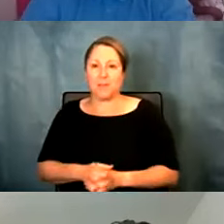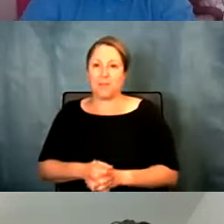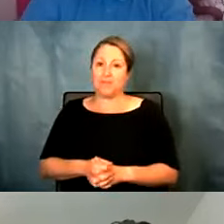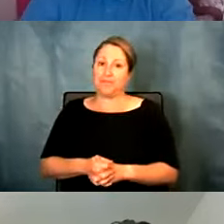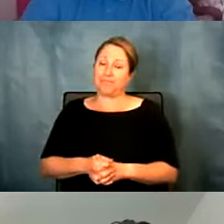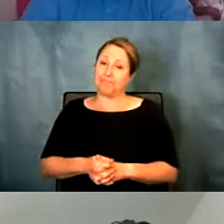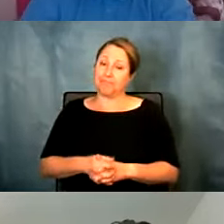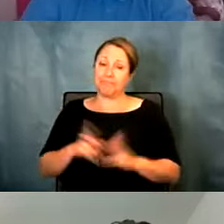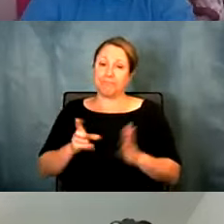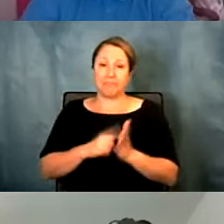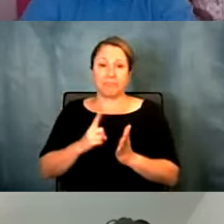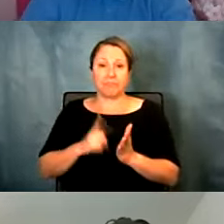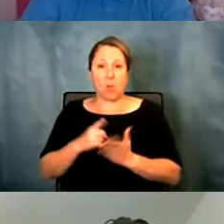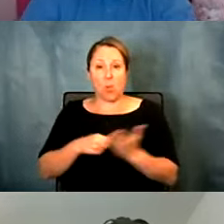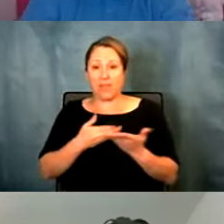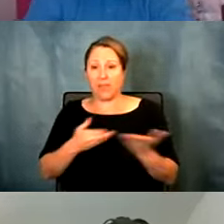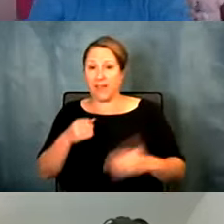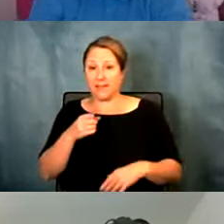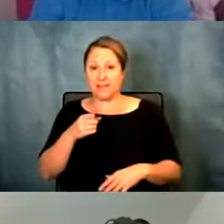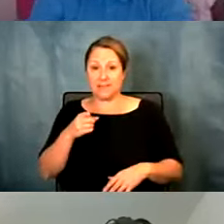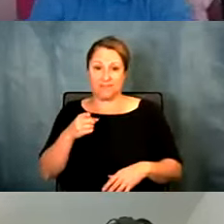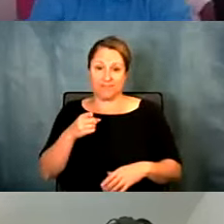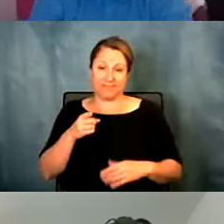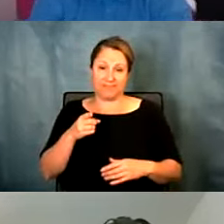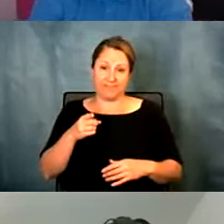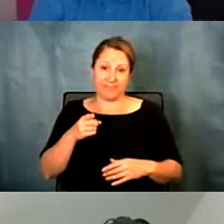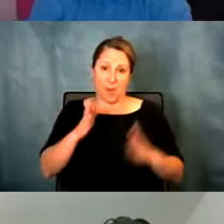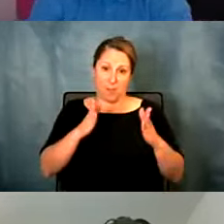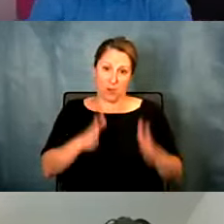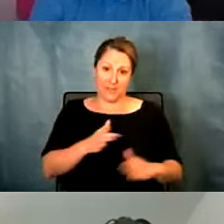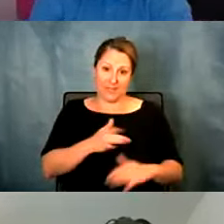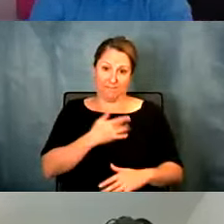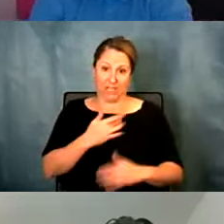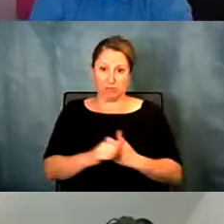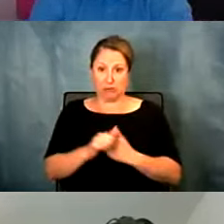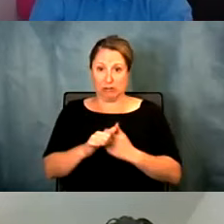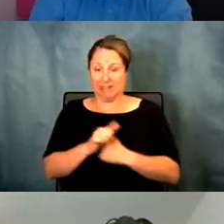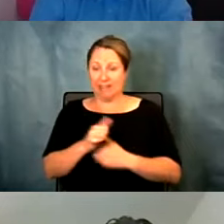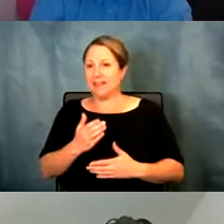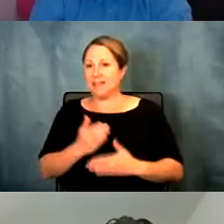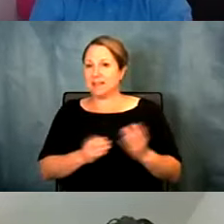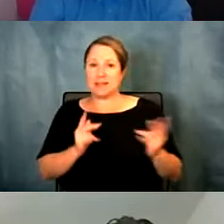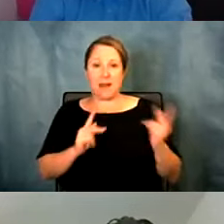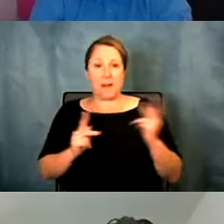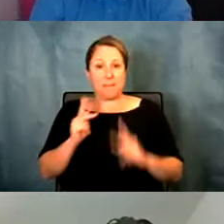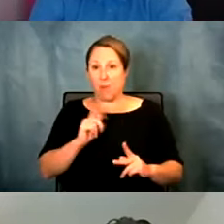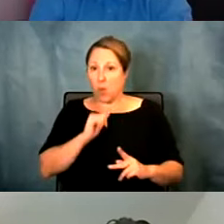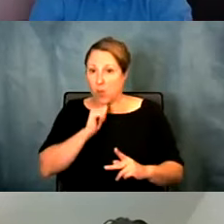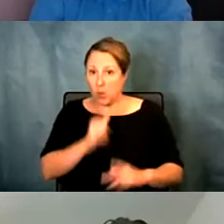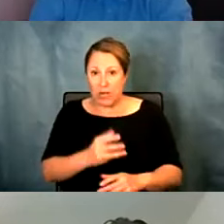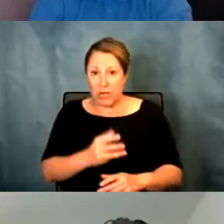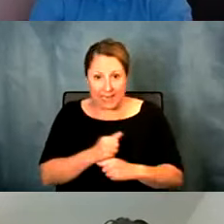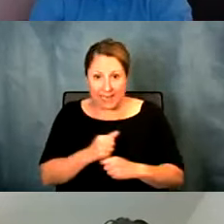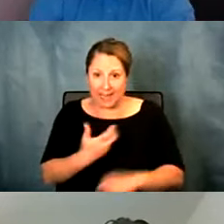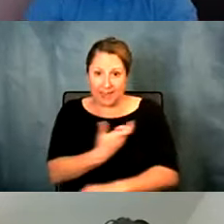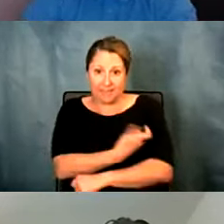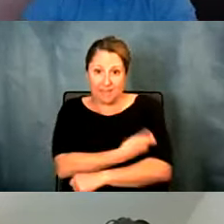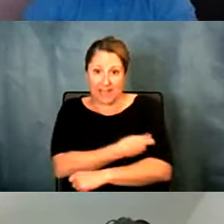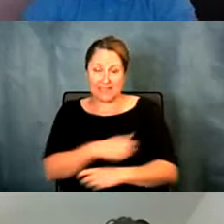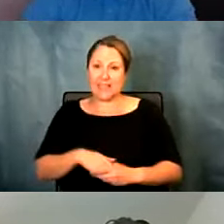You know, people who are not getting the vaccine, particularly in our community. So